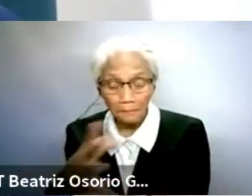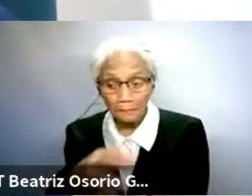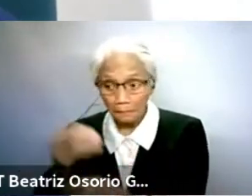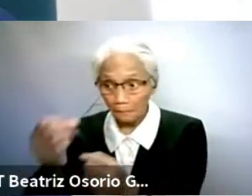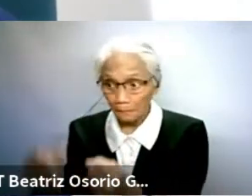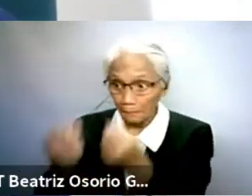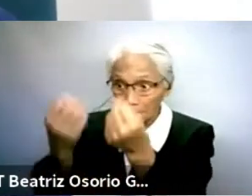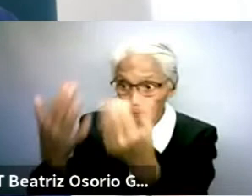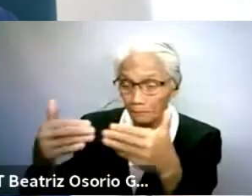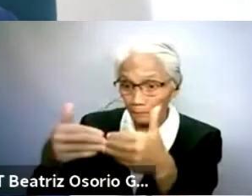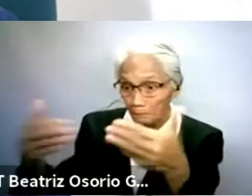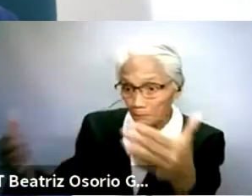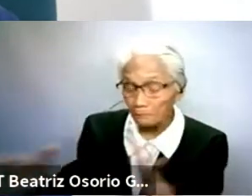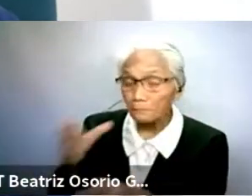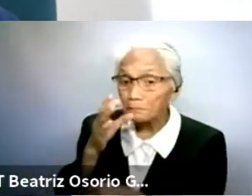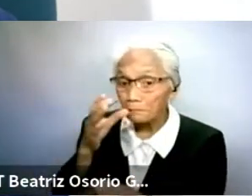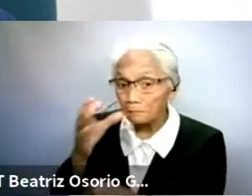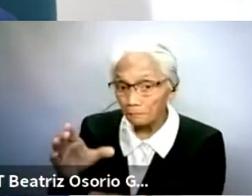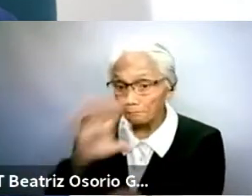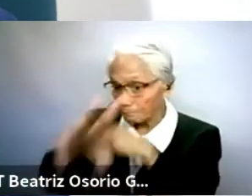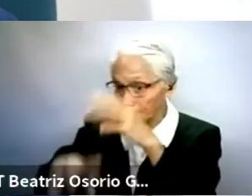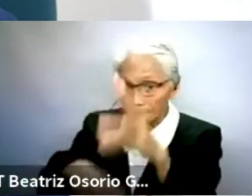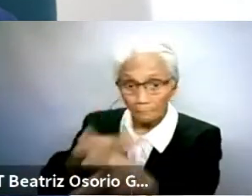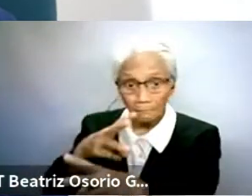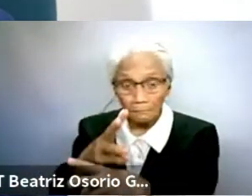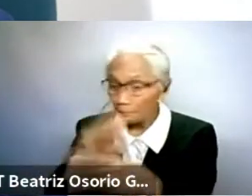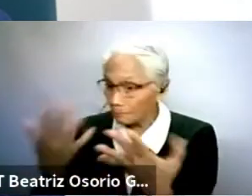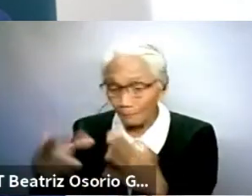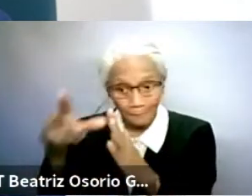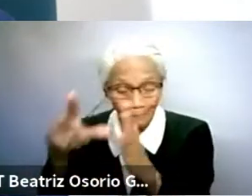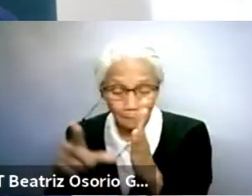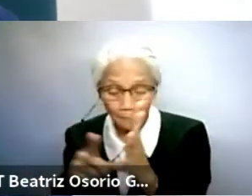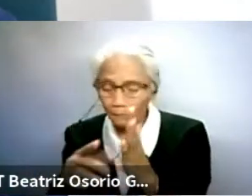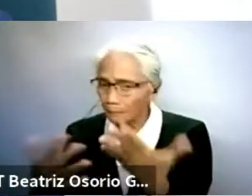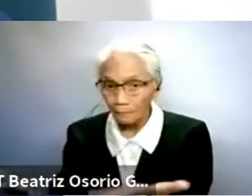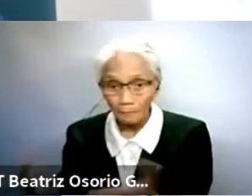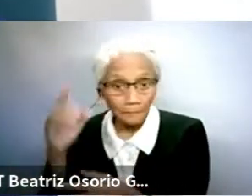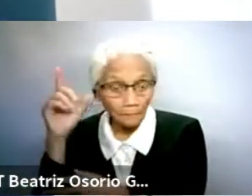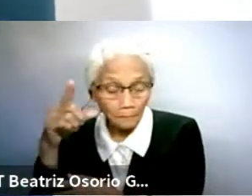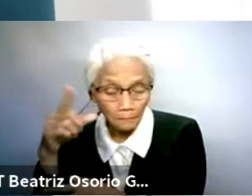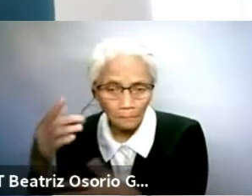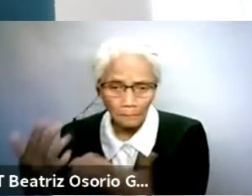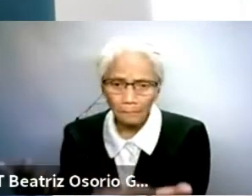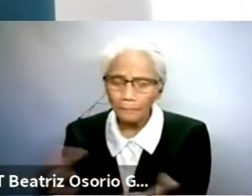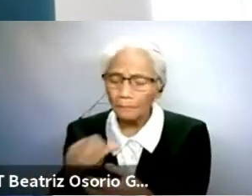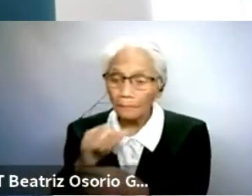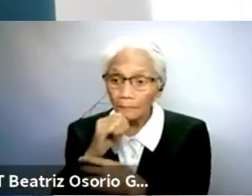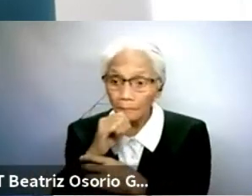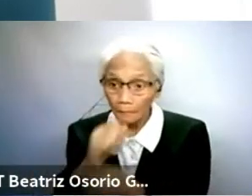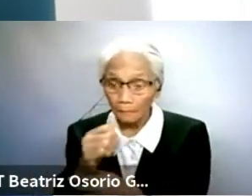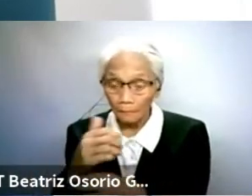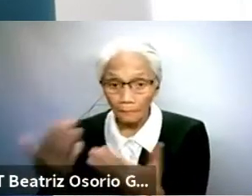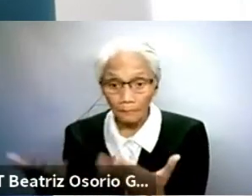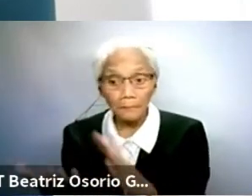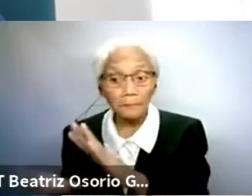general comment around the world, in regulation, in legislation, in guidance, that age of 18 is becoming a